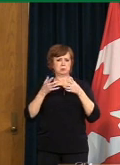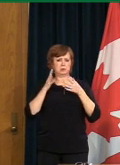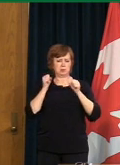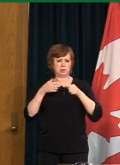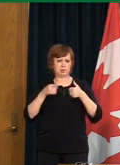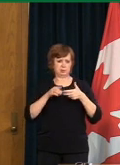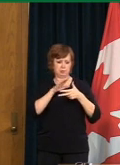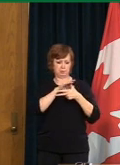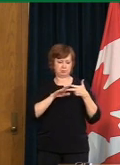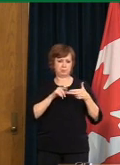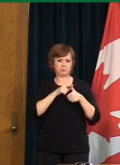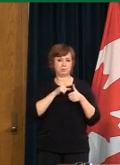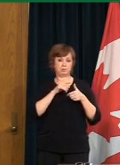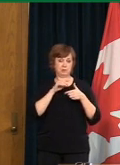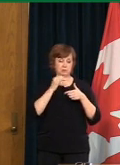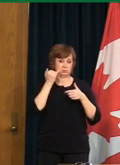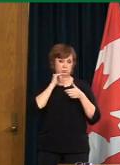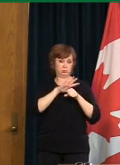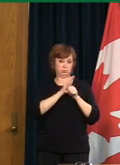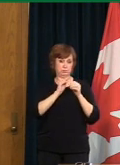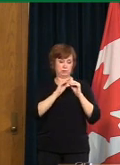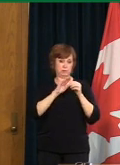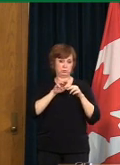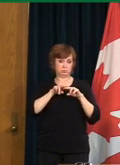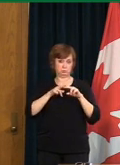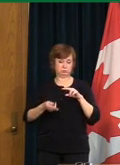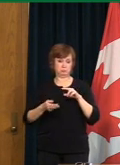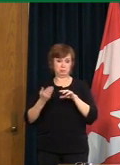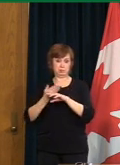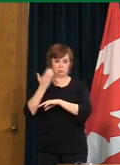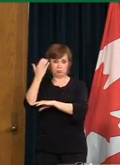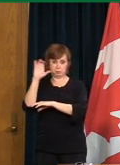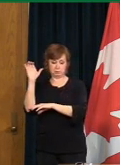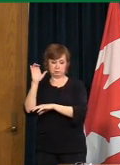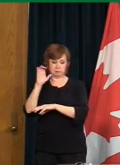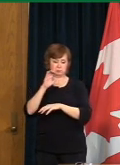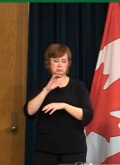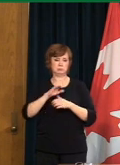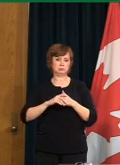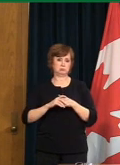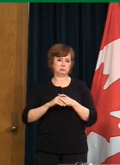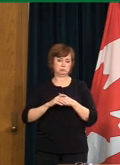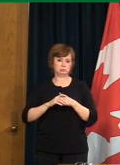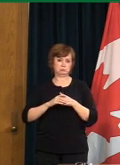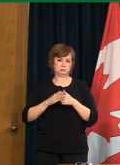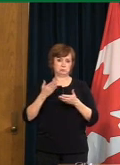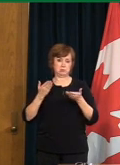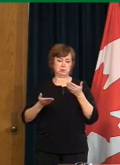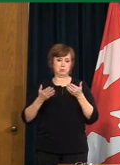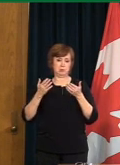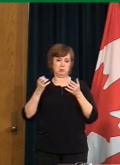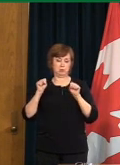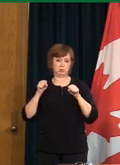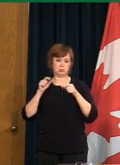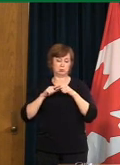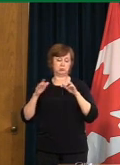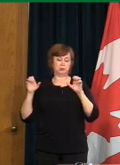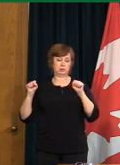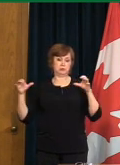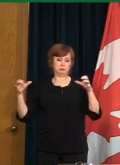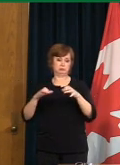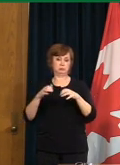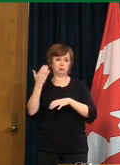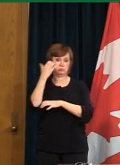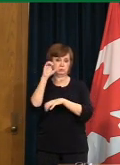down, before the holiday season, there could be an opportunity for some relaxation for gathering limits in the home,